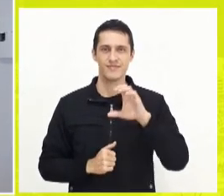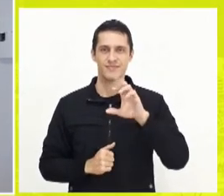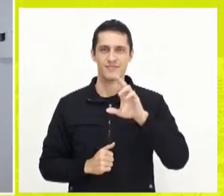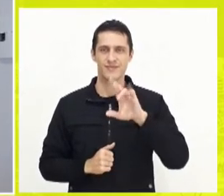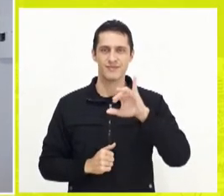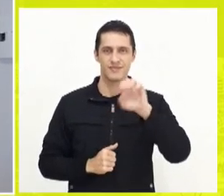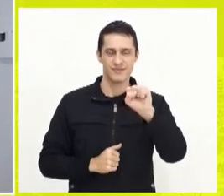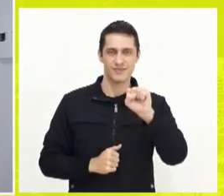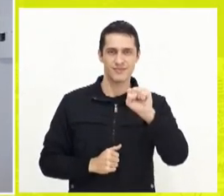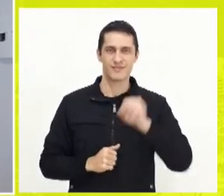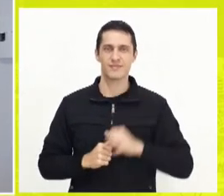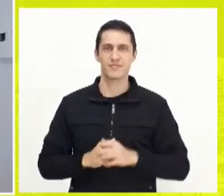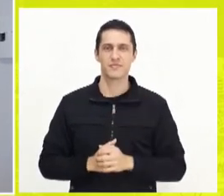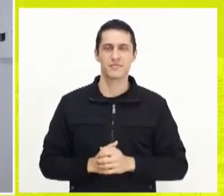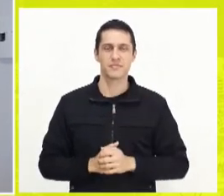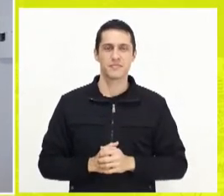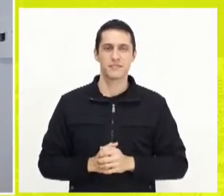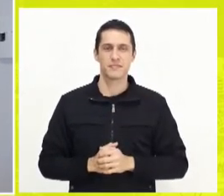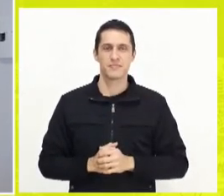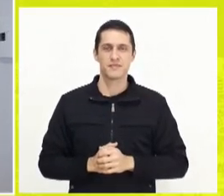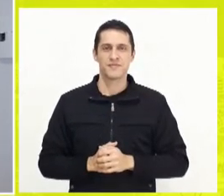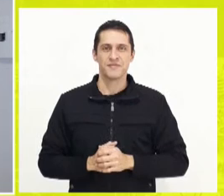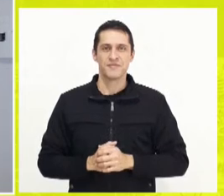the first one to raise your hand